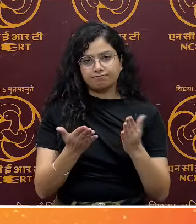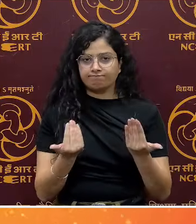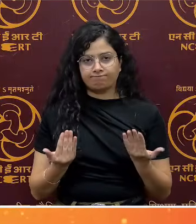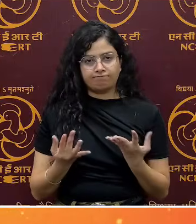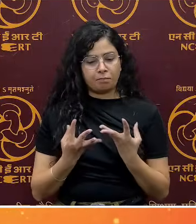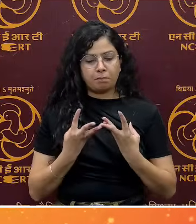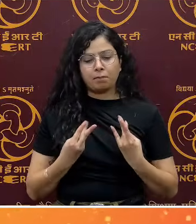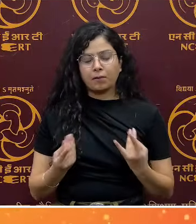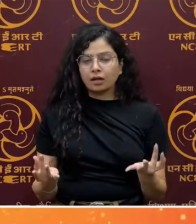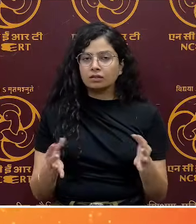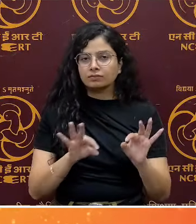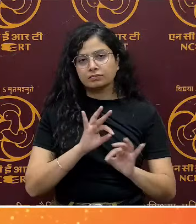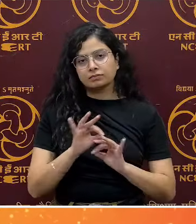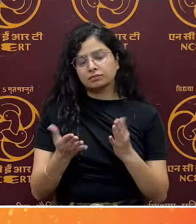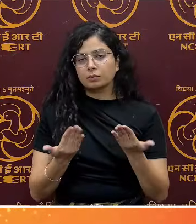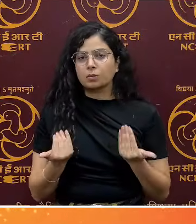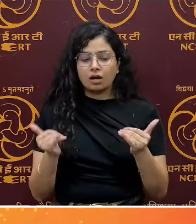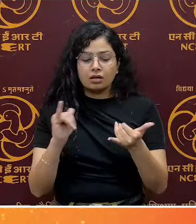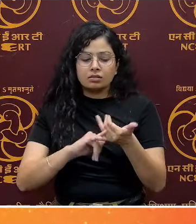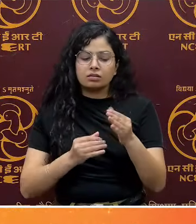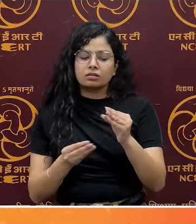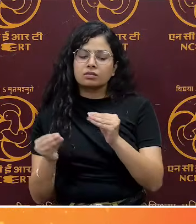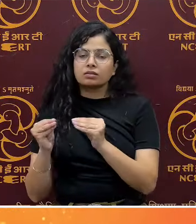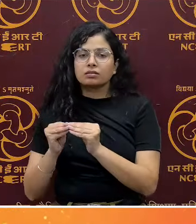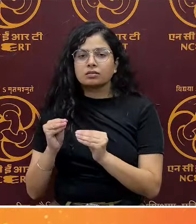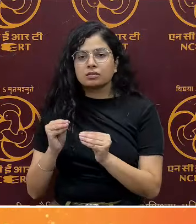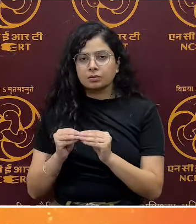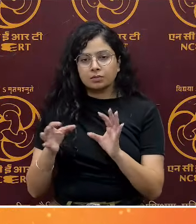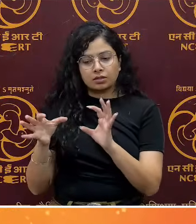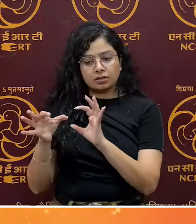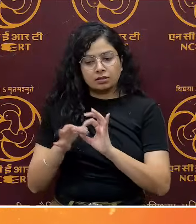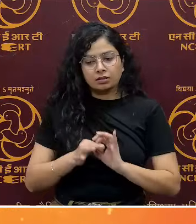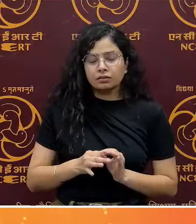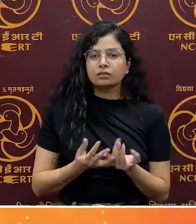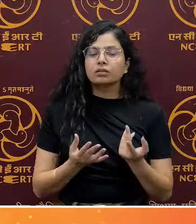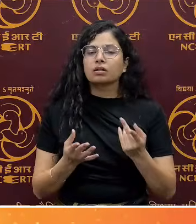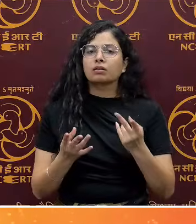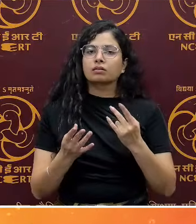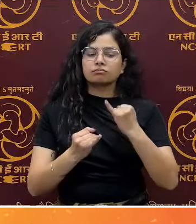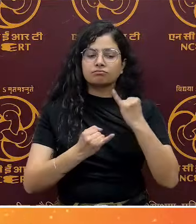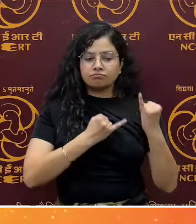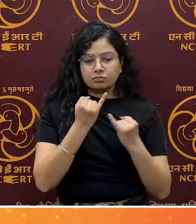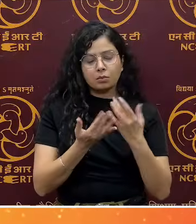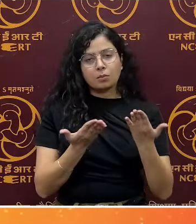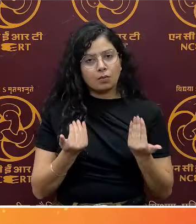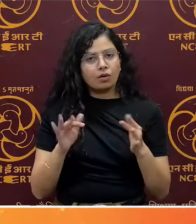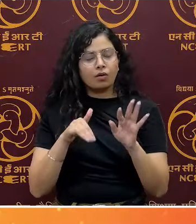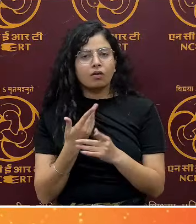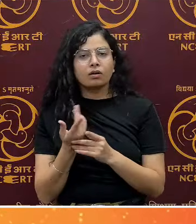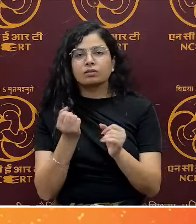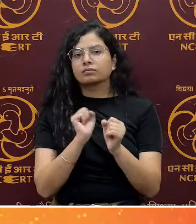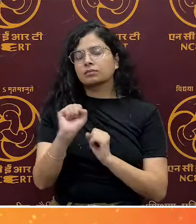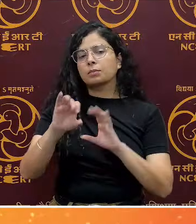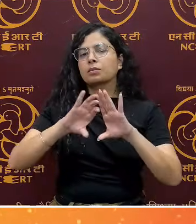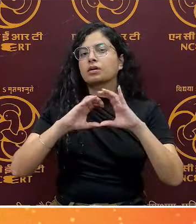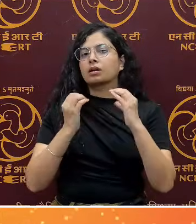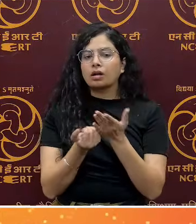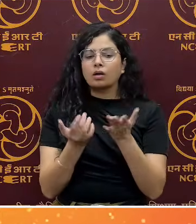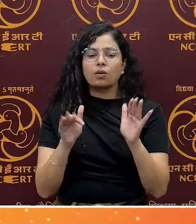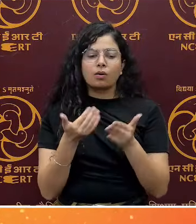students. options are there. Subject wise they can browse, and also by the grades they can browse, by the state boards